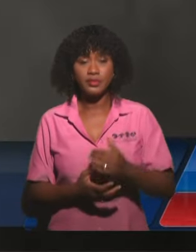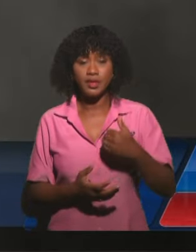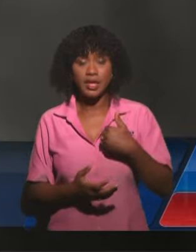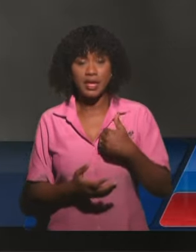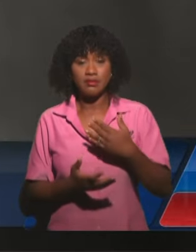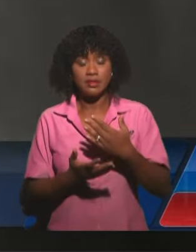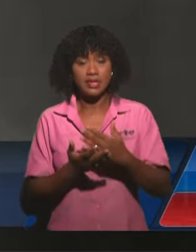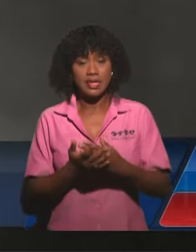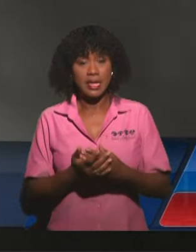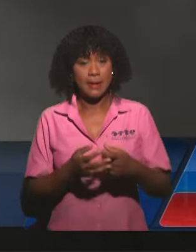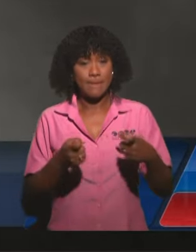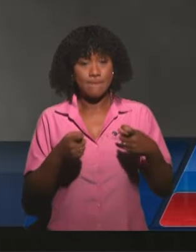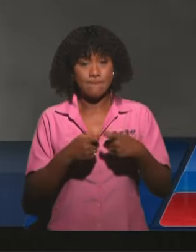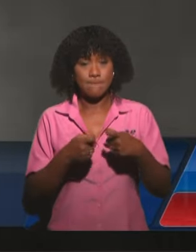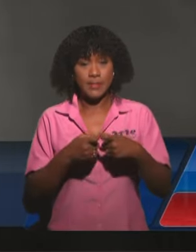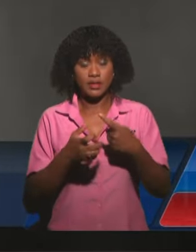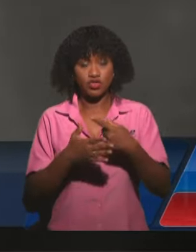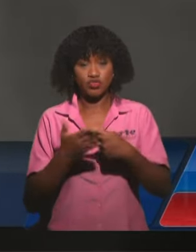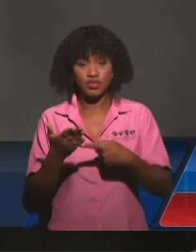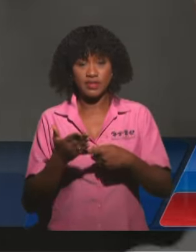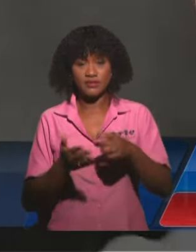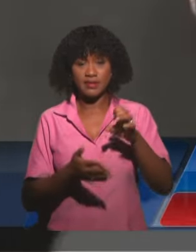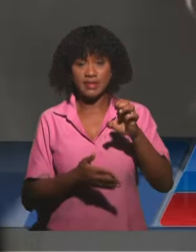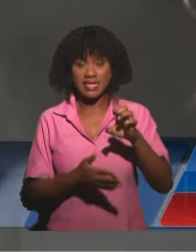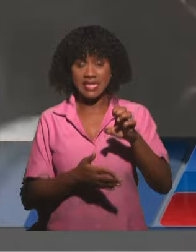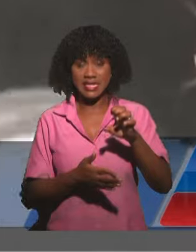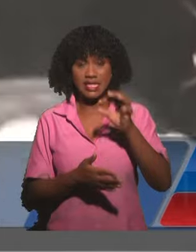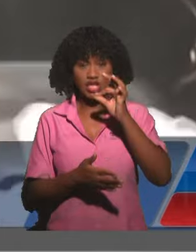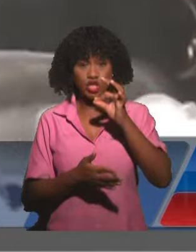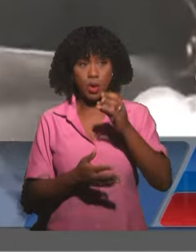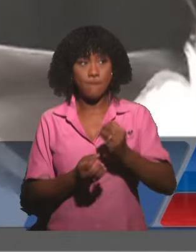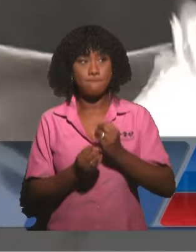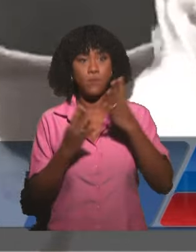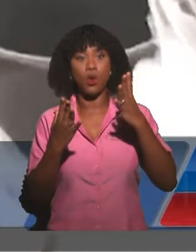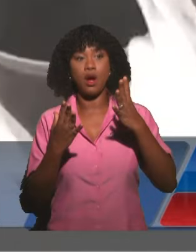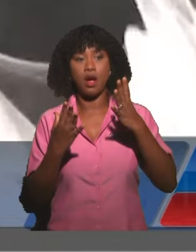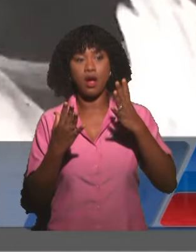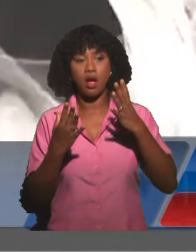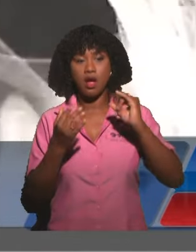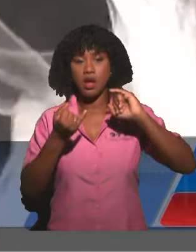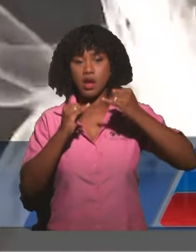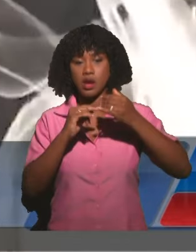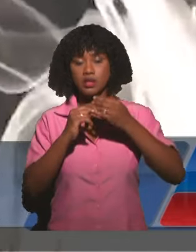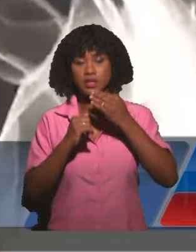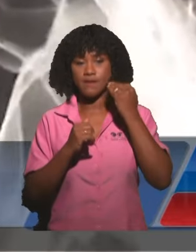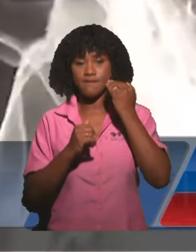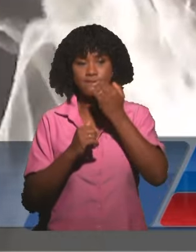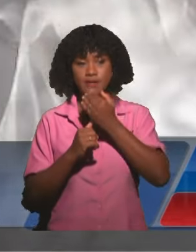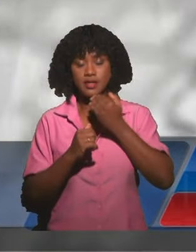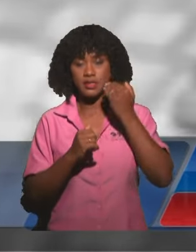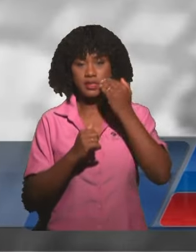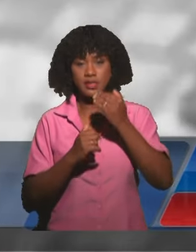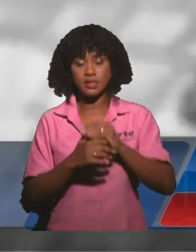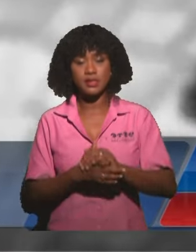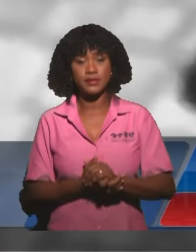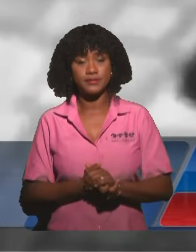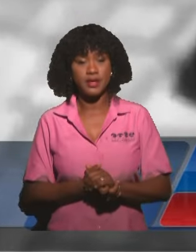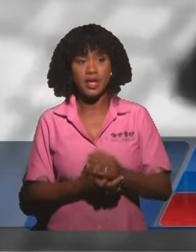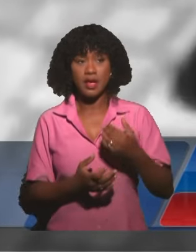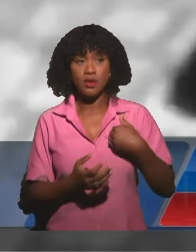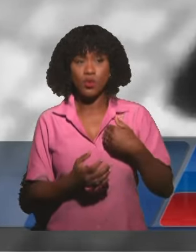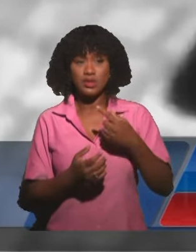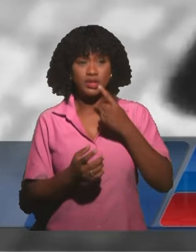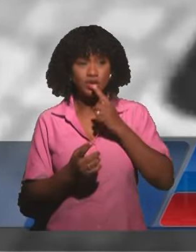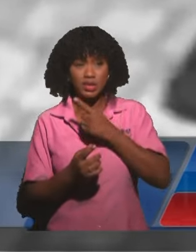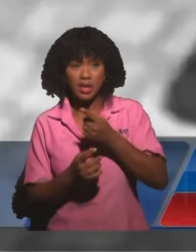cases where batteries from these e-cigarettes have blown up, causing injuries to the face. And Dr. Basdeo has this message for